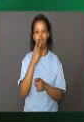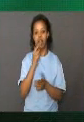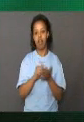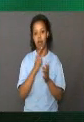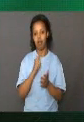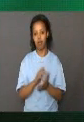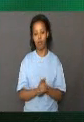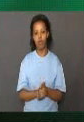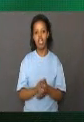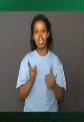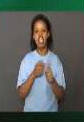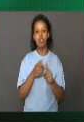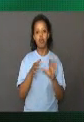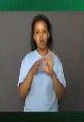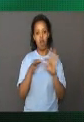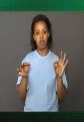The statement that